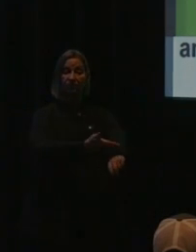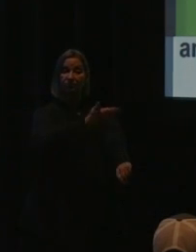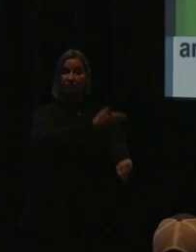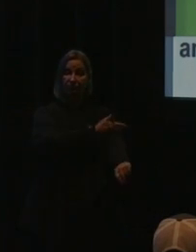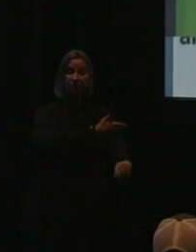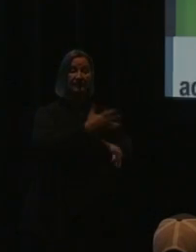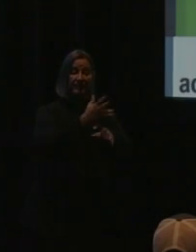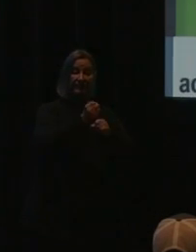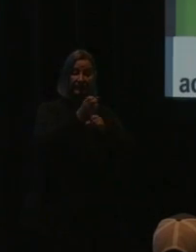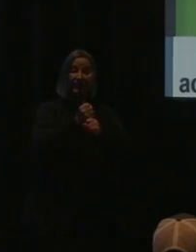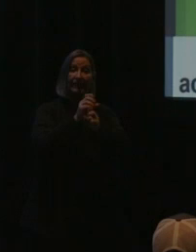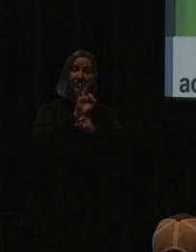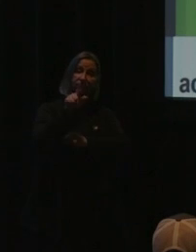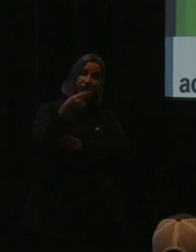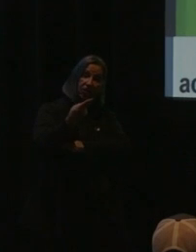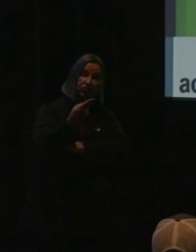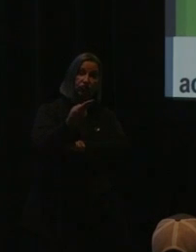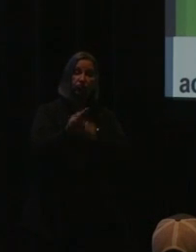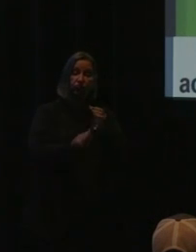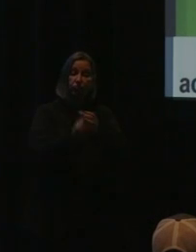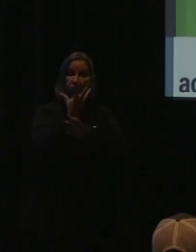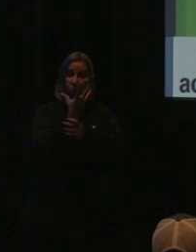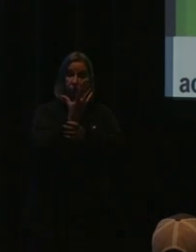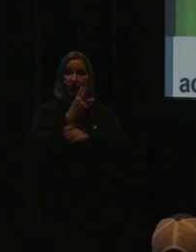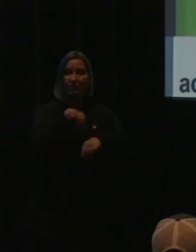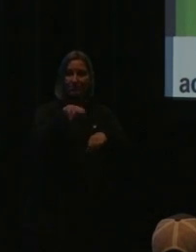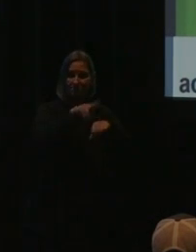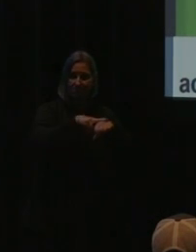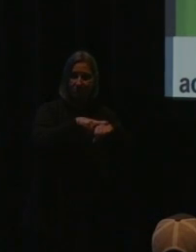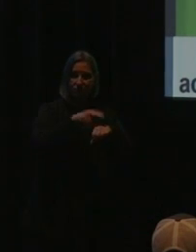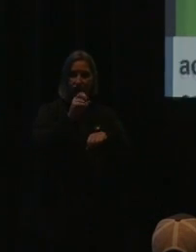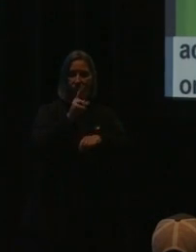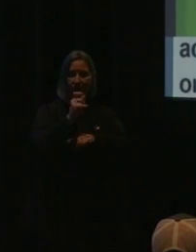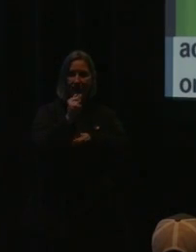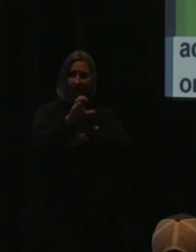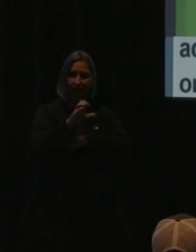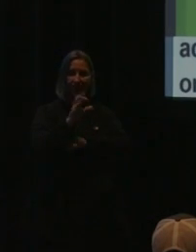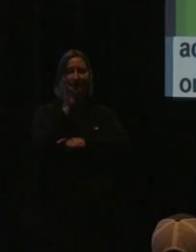to fresh local fruits and vegetables grown organically or otherwise.